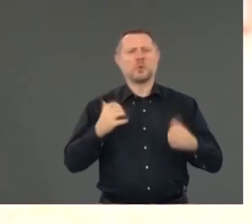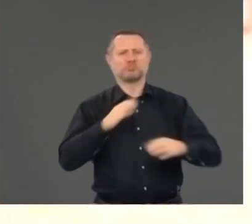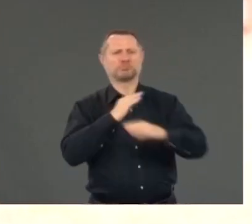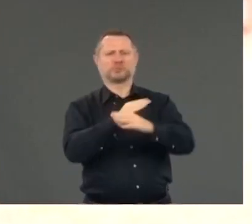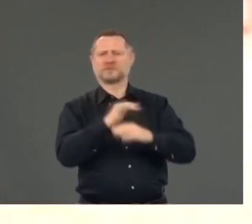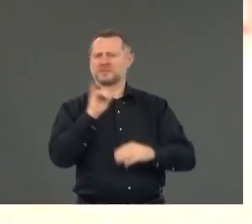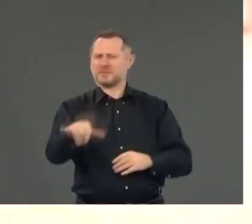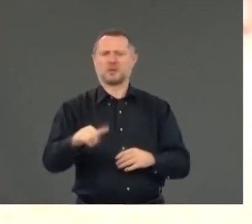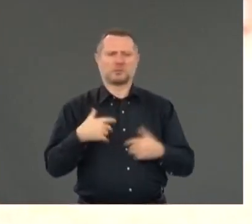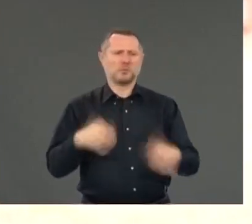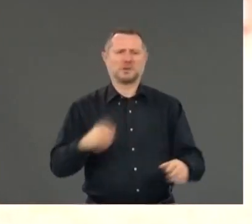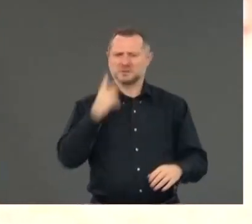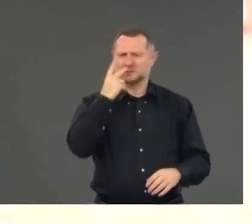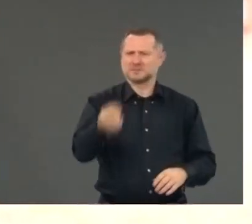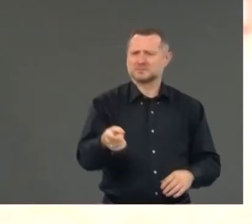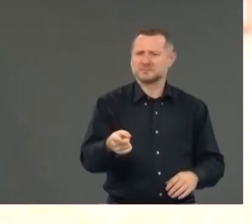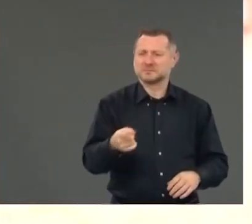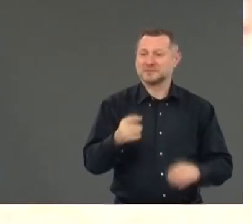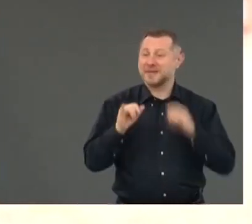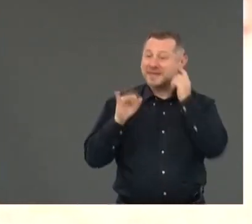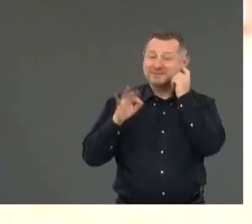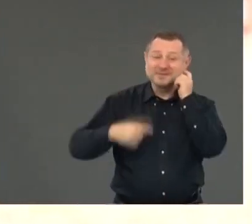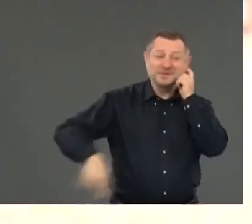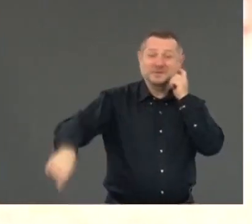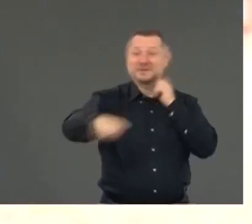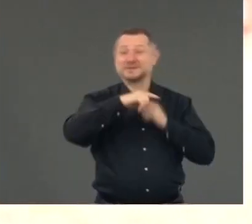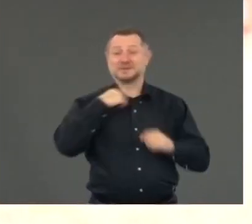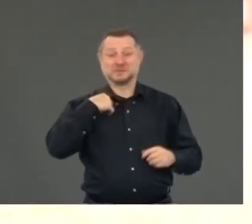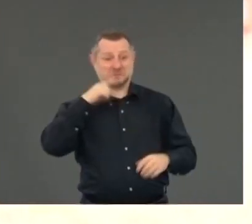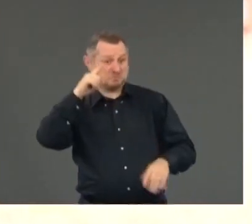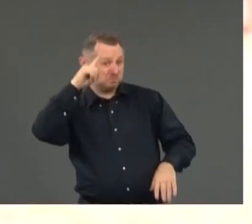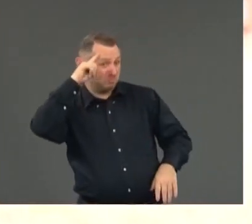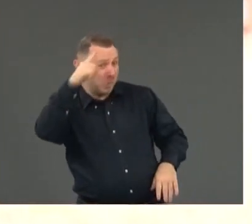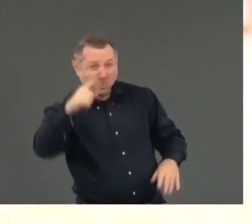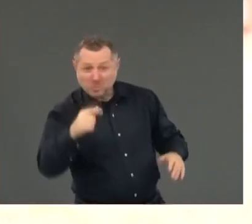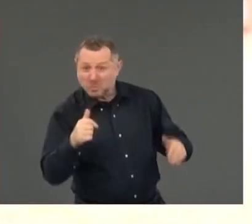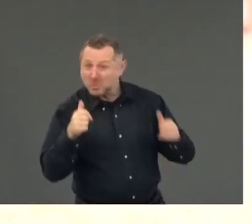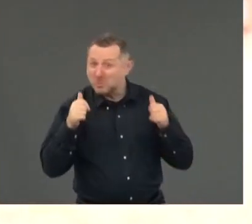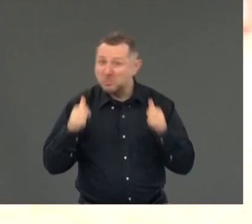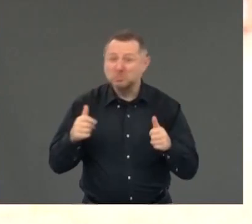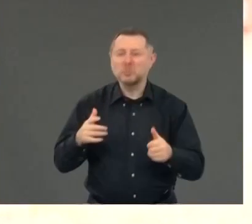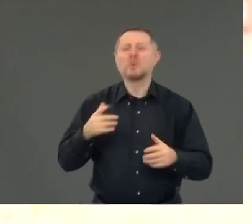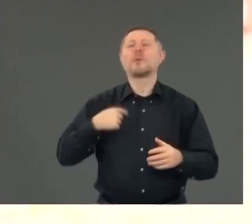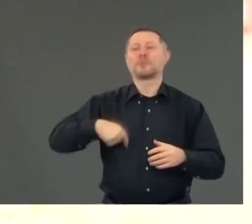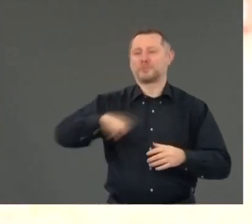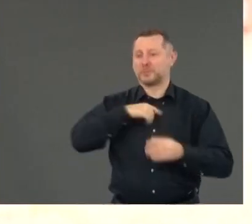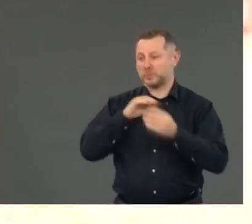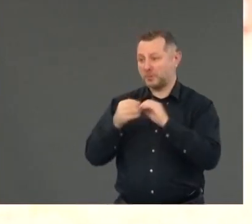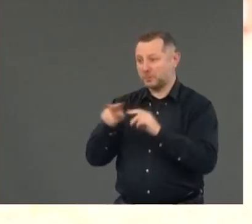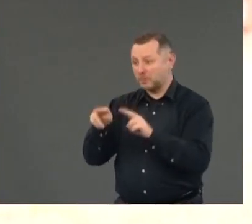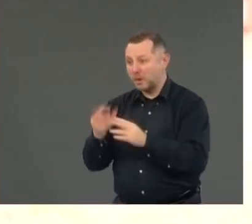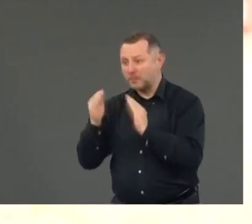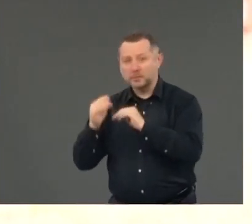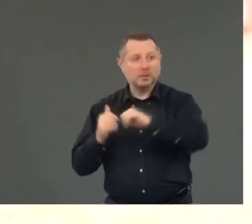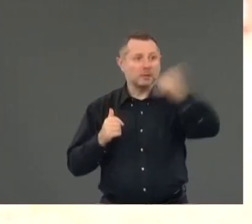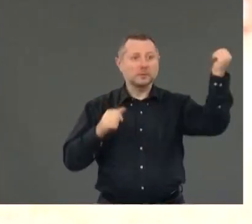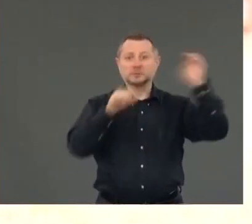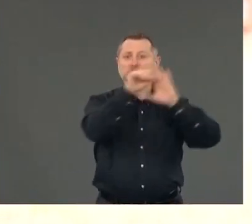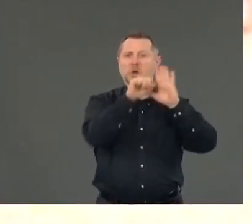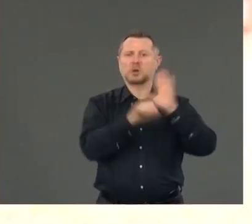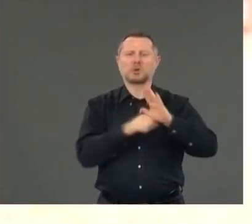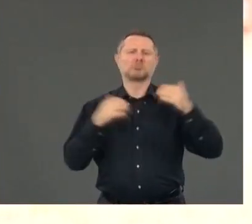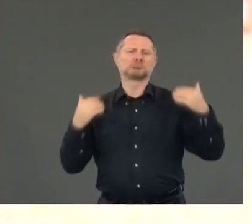But if we stay smart, and we have been smart, you look at our numbers compared to other states, there's a